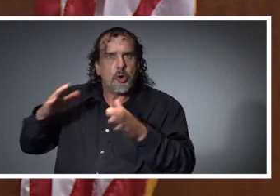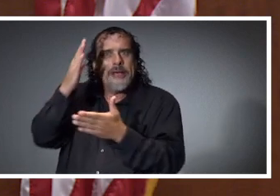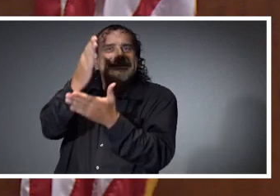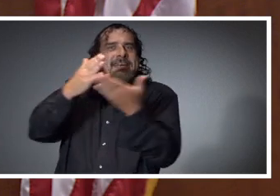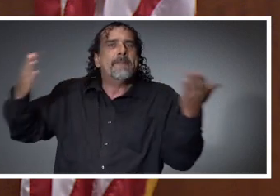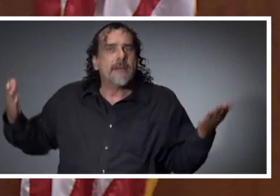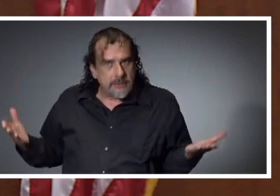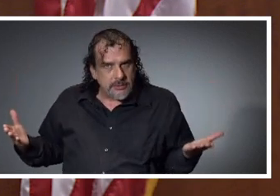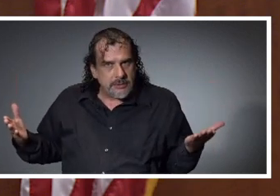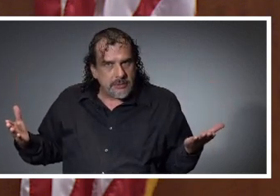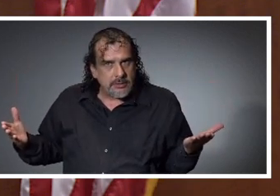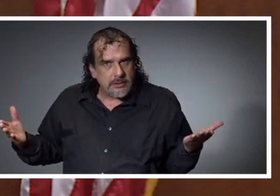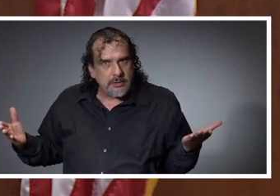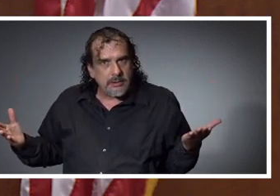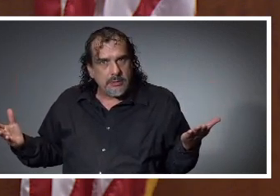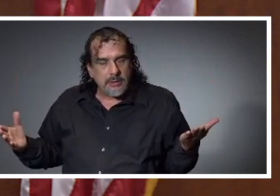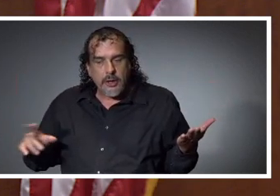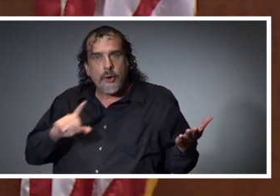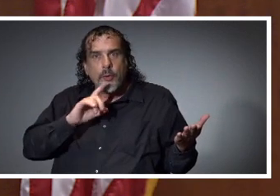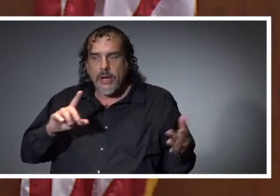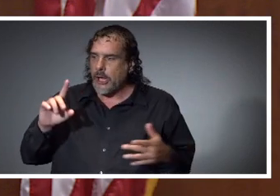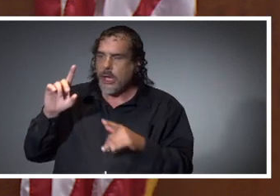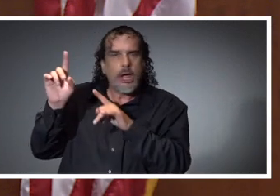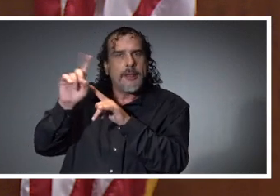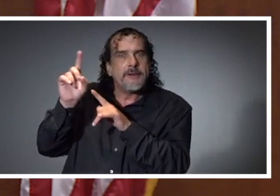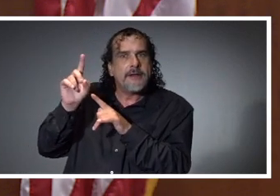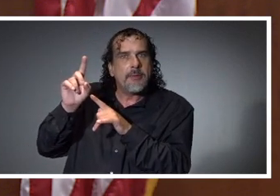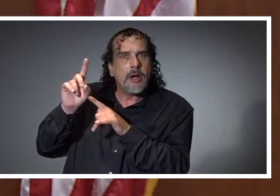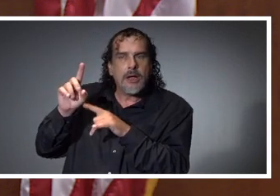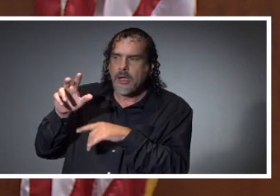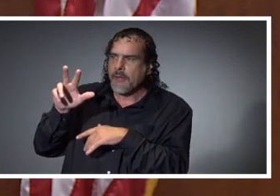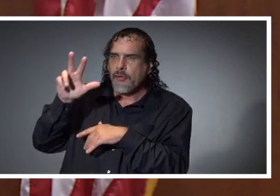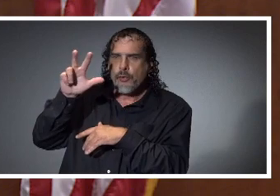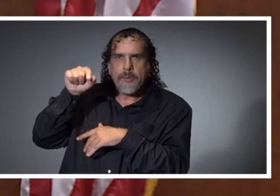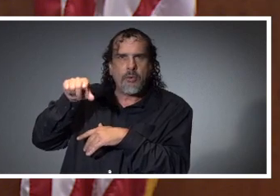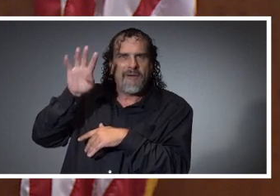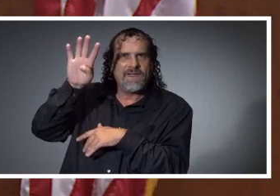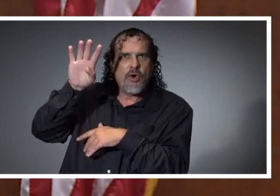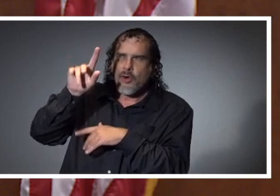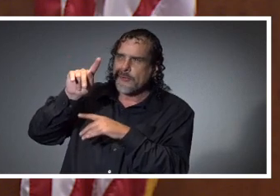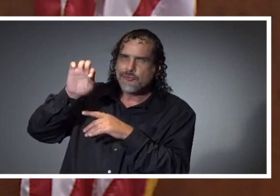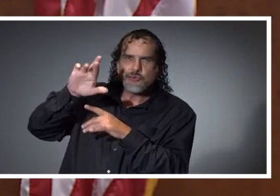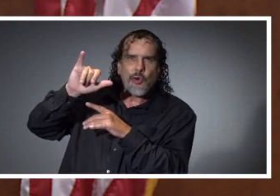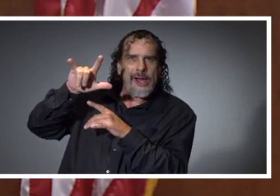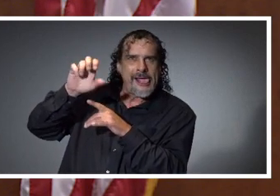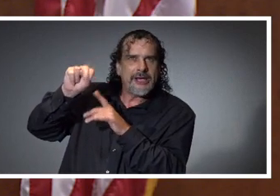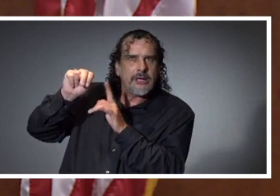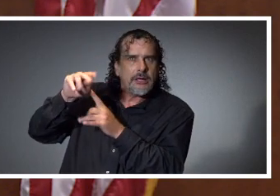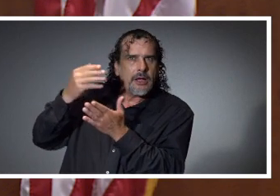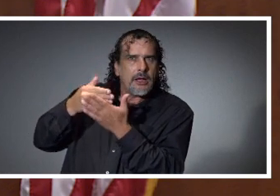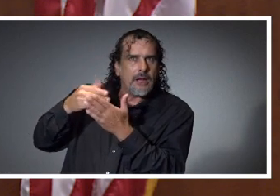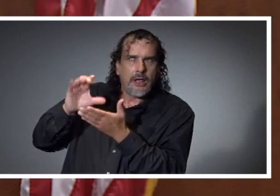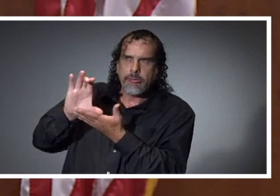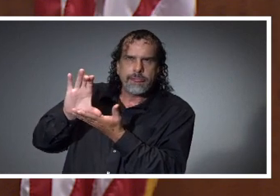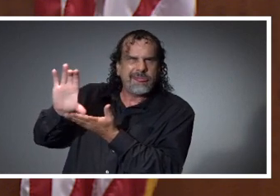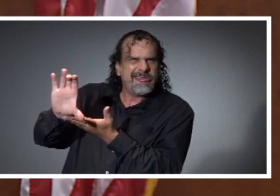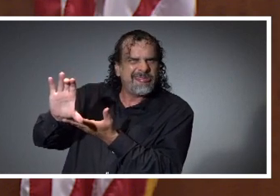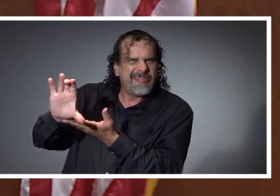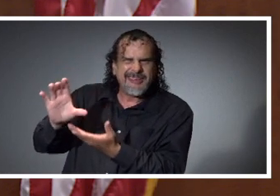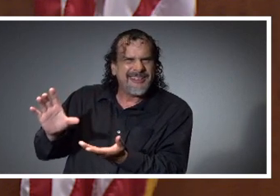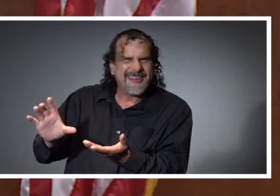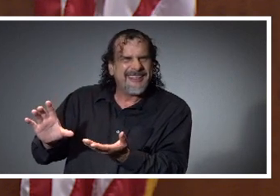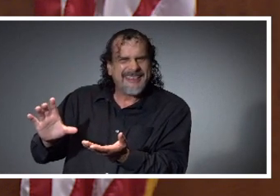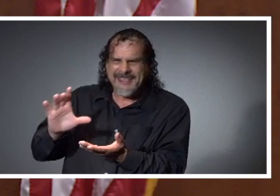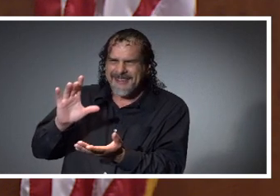The reality is that the Democrats have a $3.4 trillion plan that is completely devoid